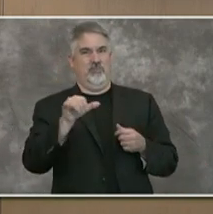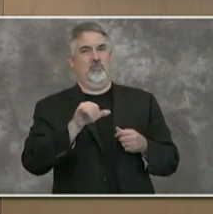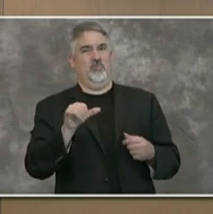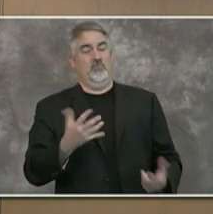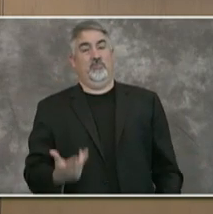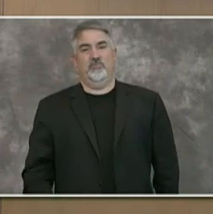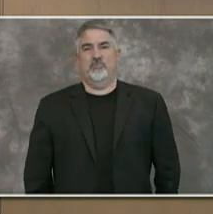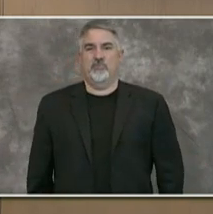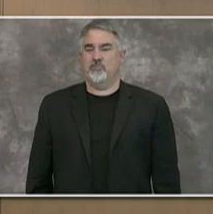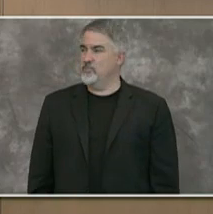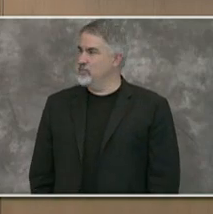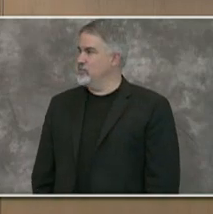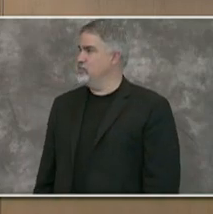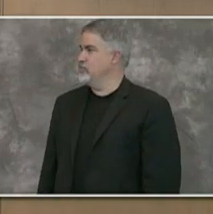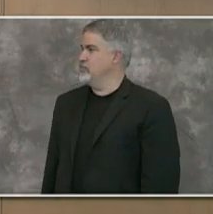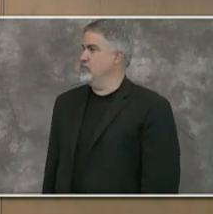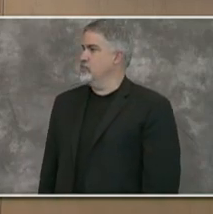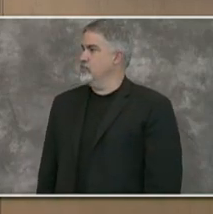pets.